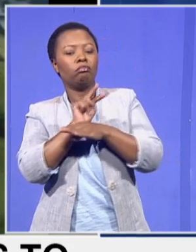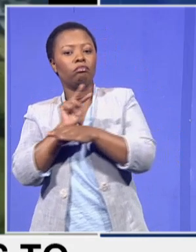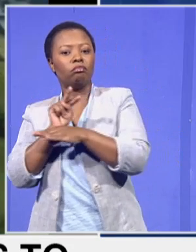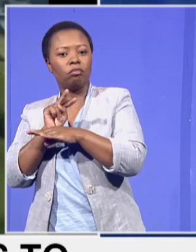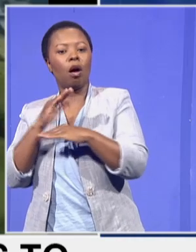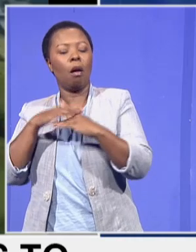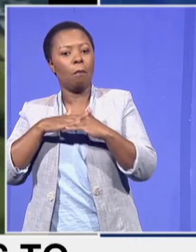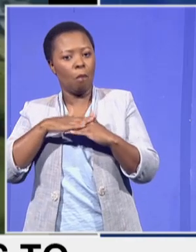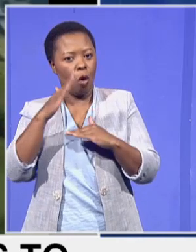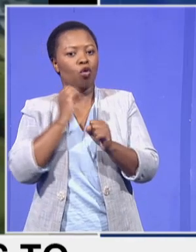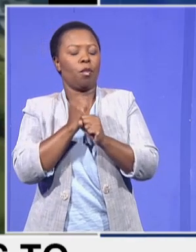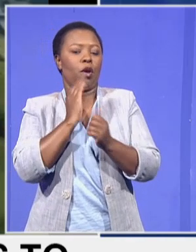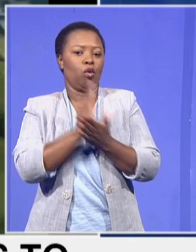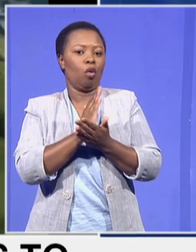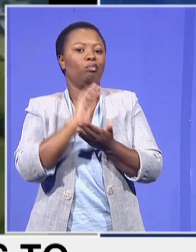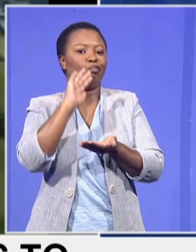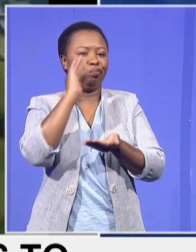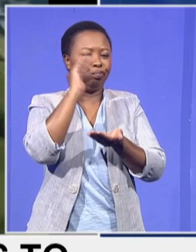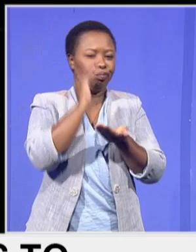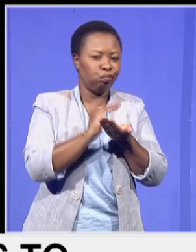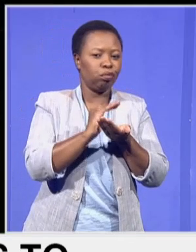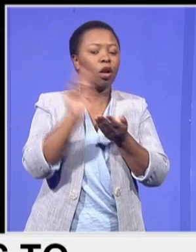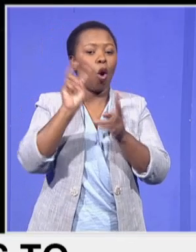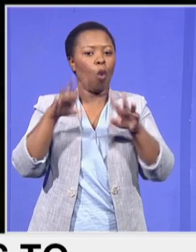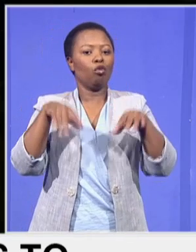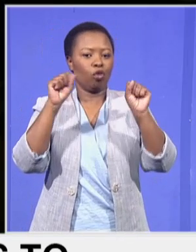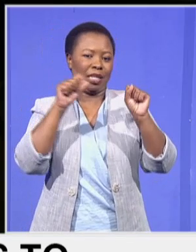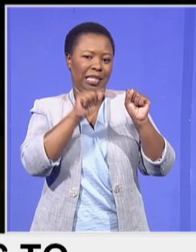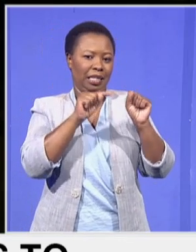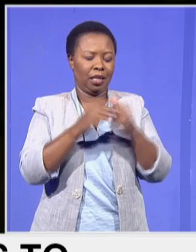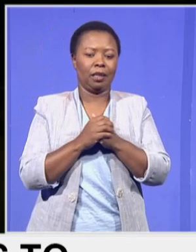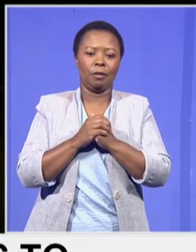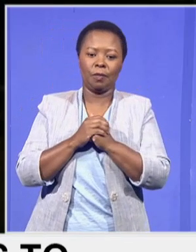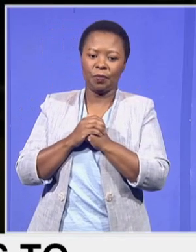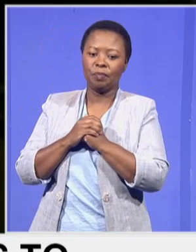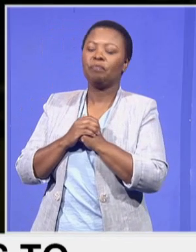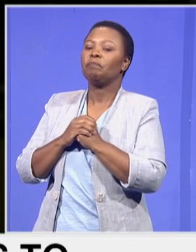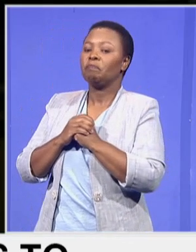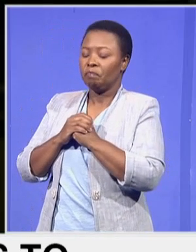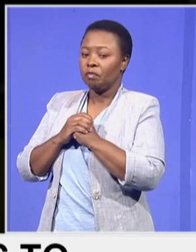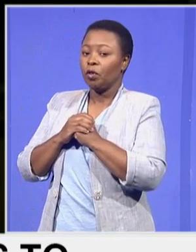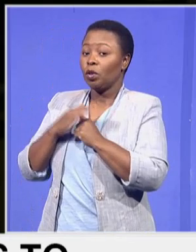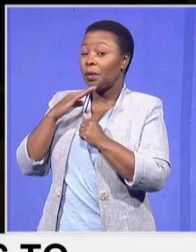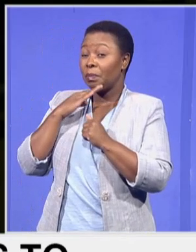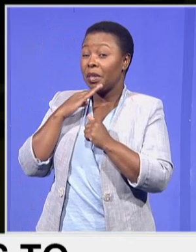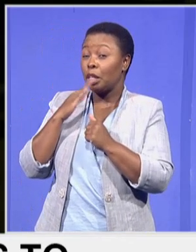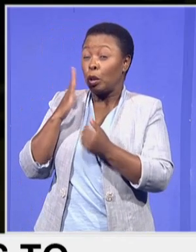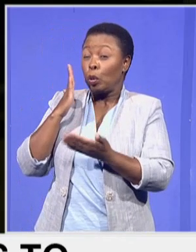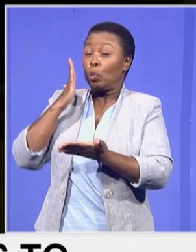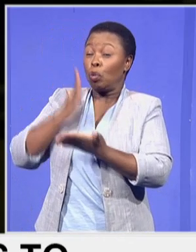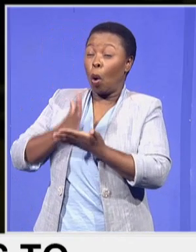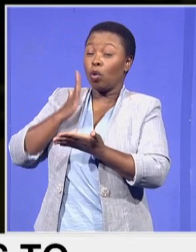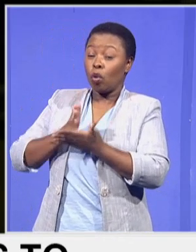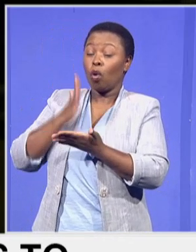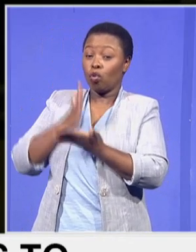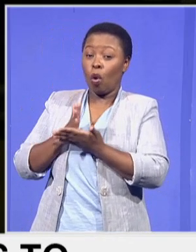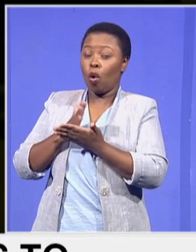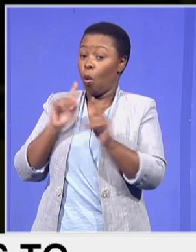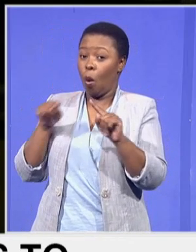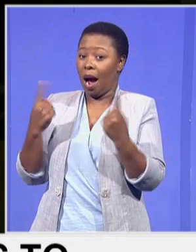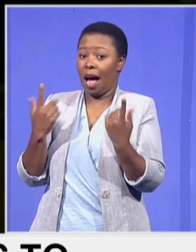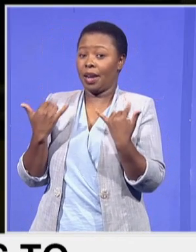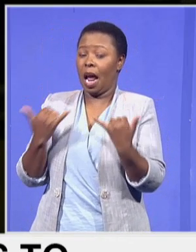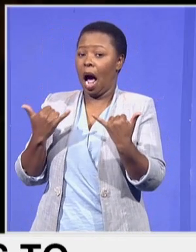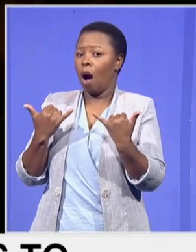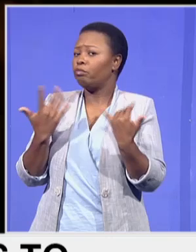possible reduce the stages of load shedding. So you can't give any guarantees at this point about how